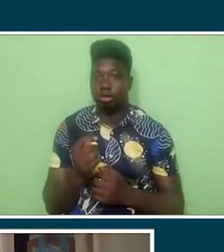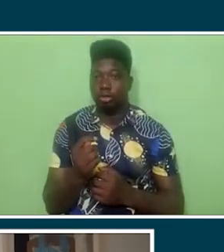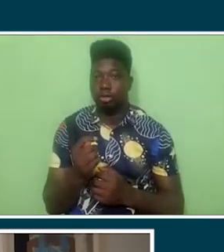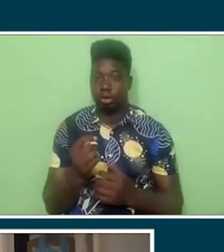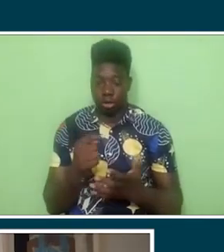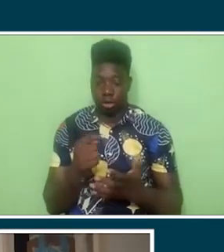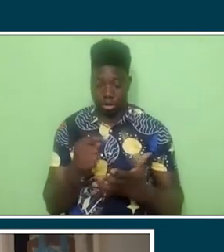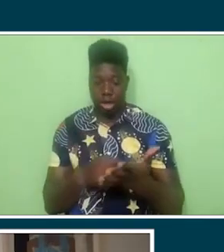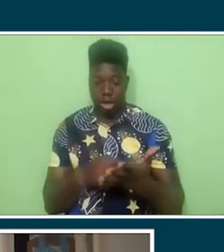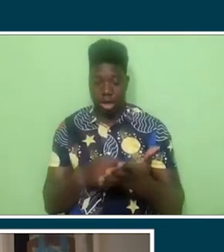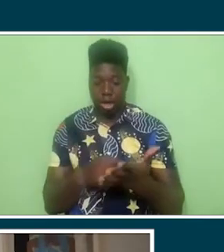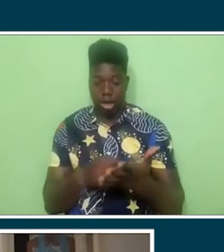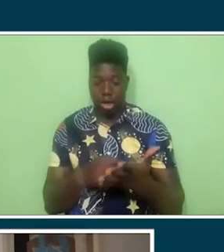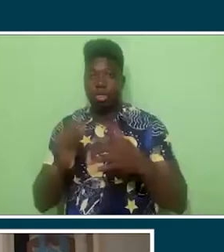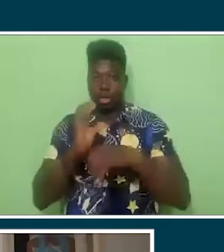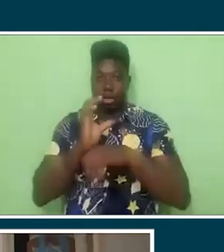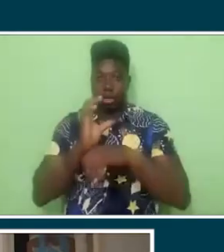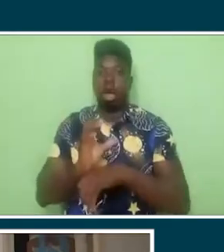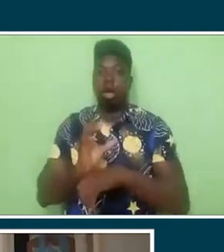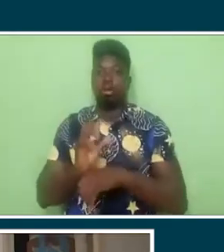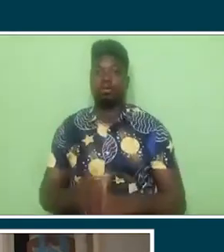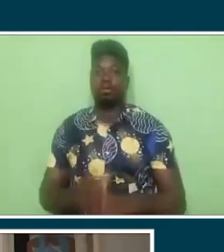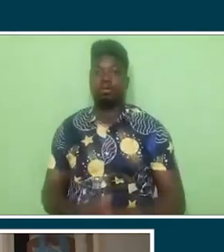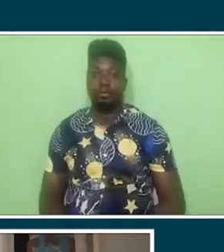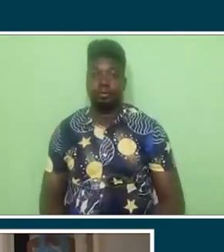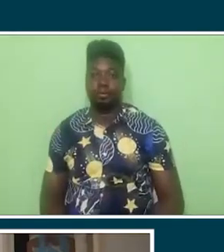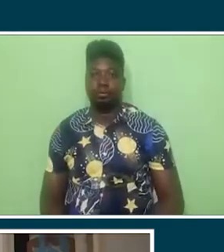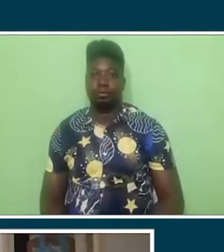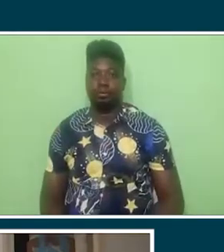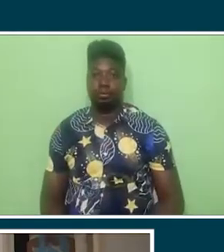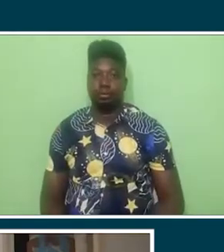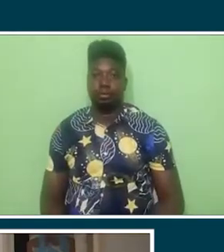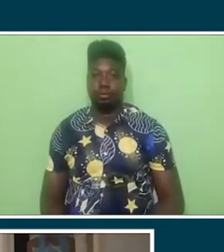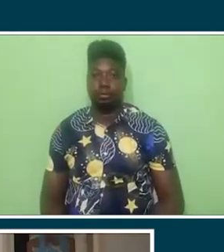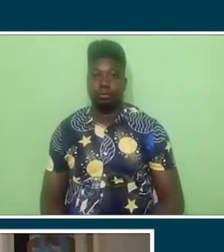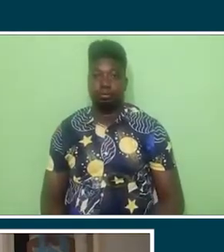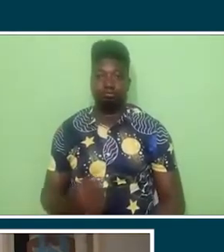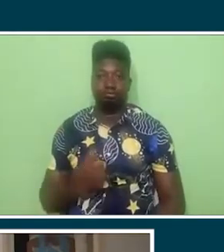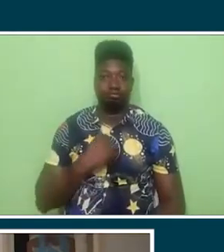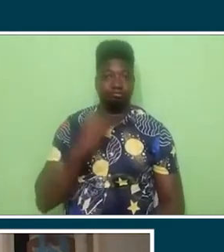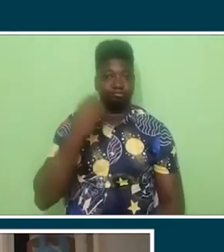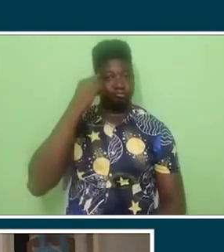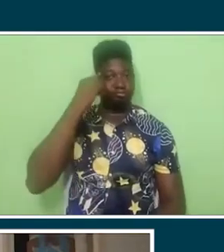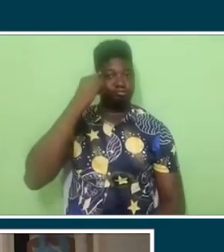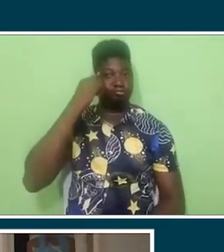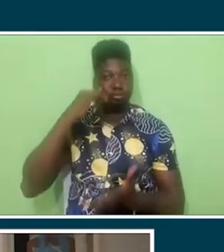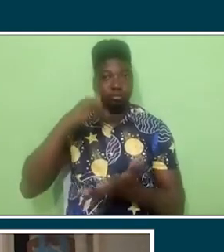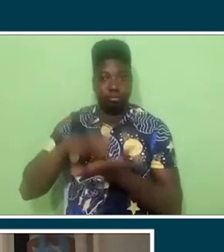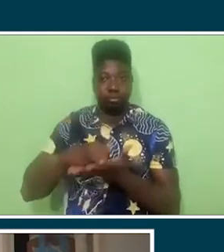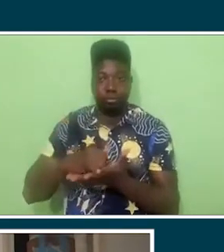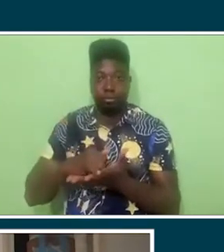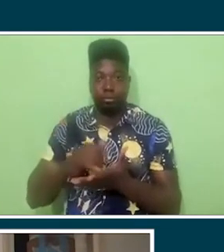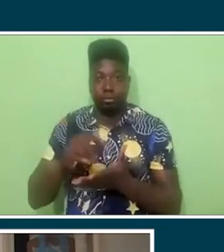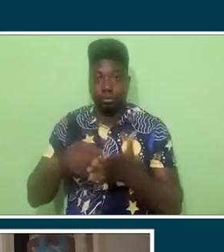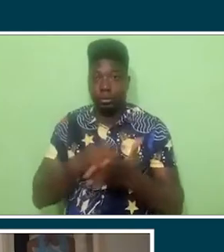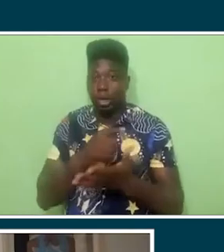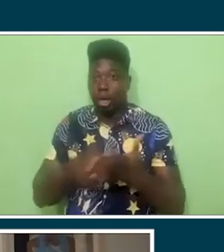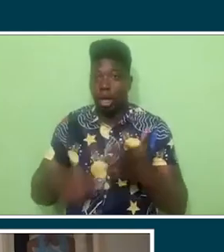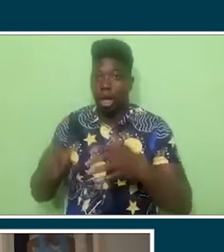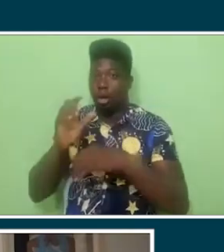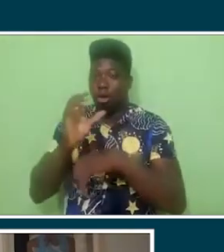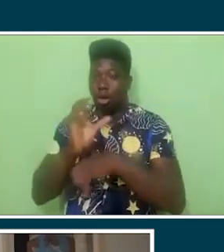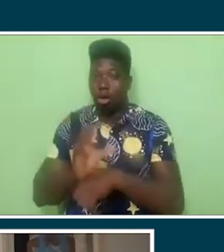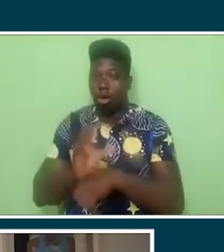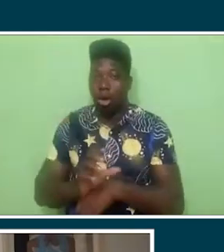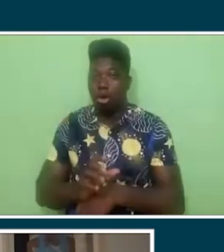Yeah, that's a great question. Well, I think that cancel culture, to use that